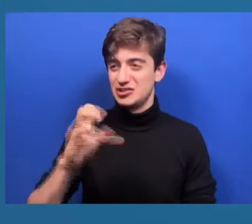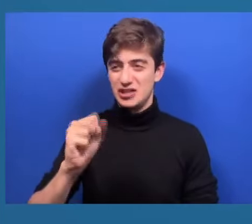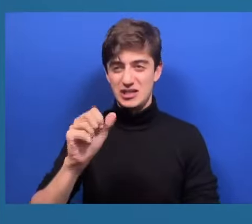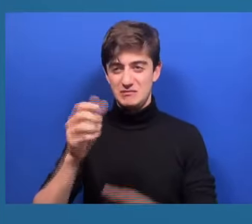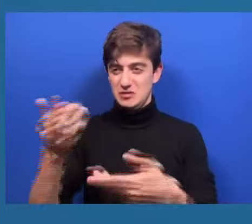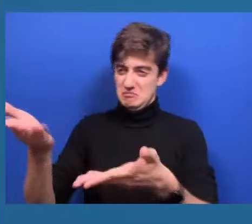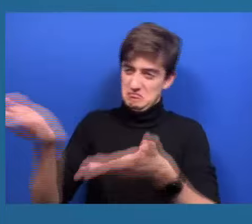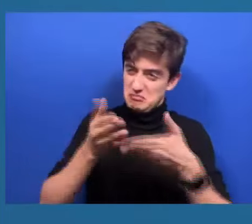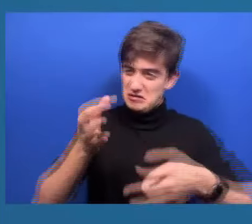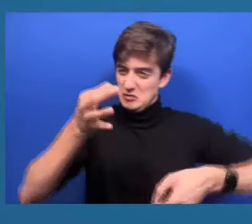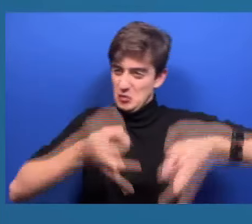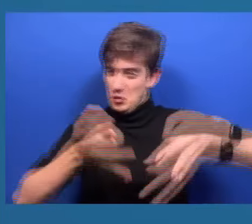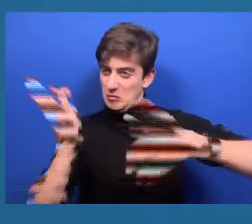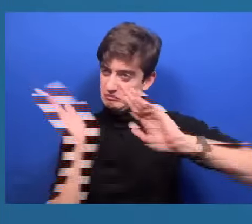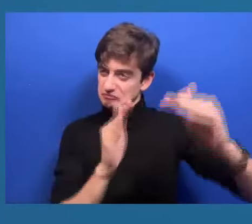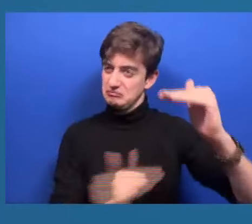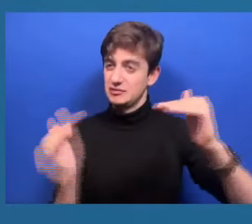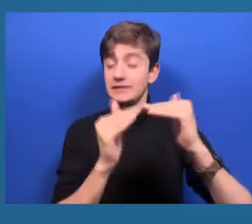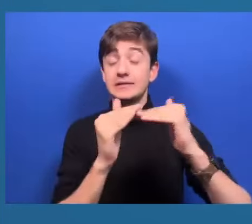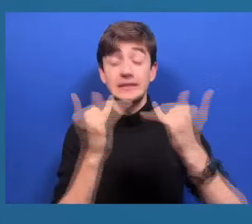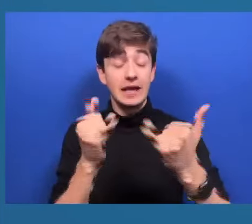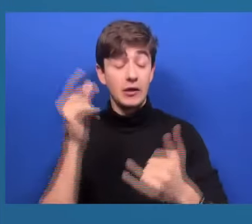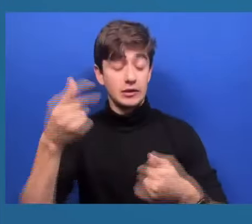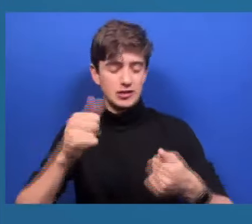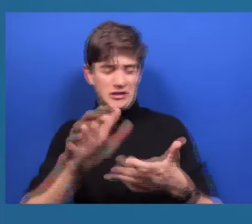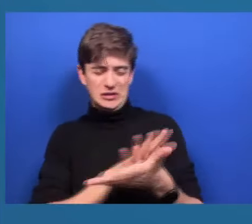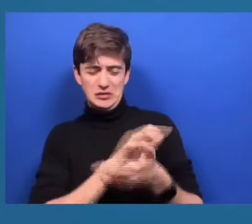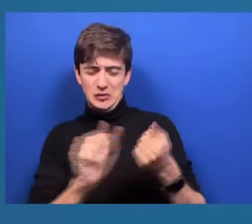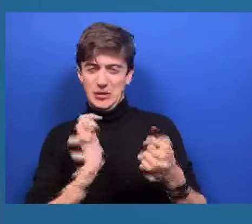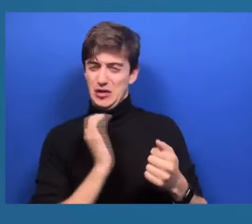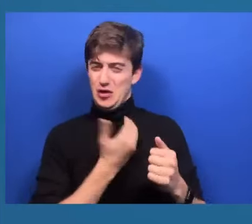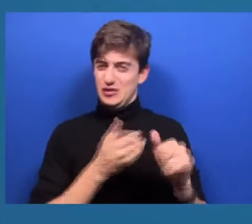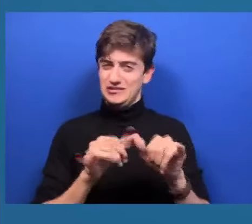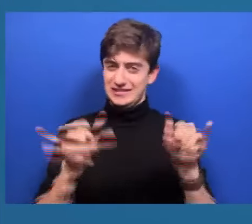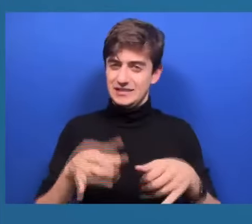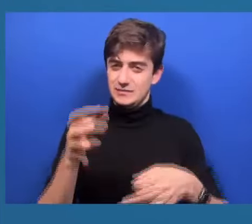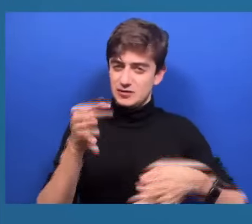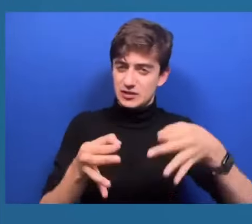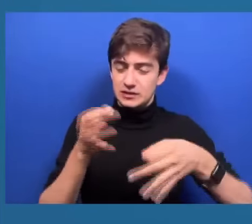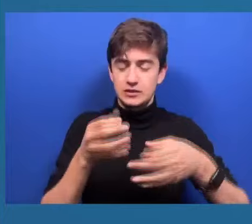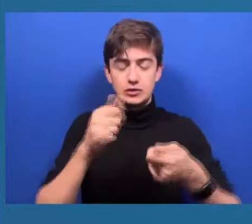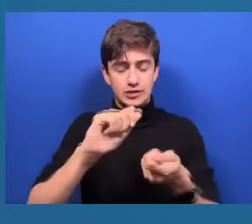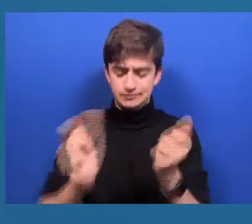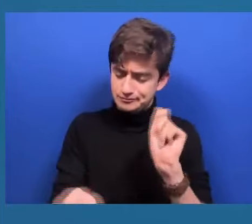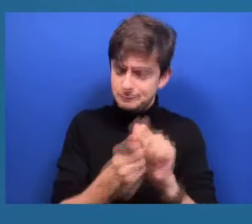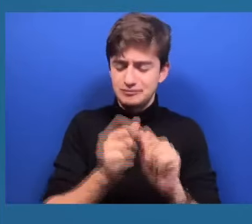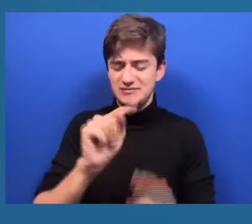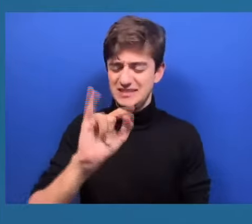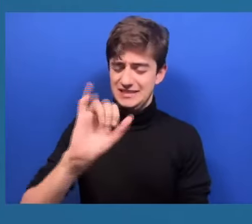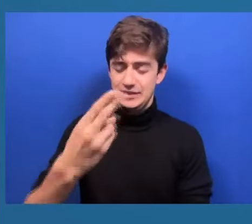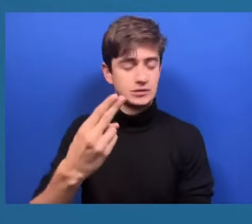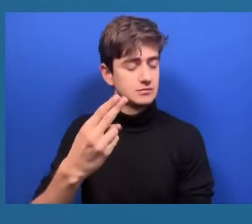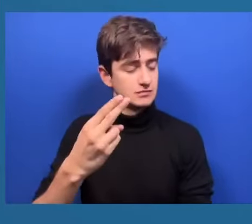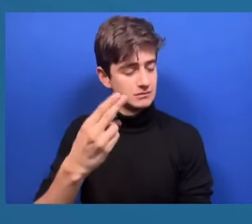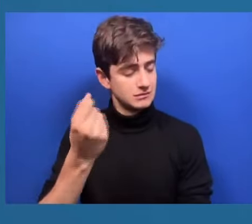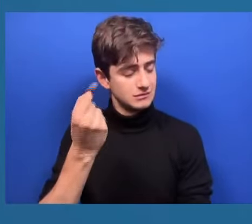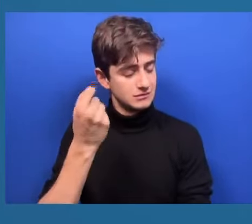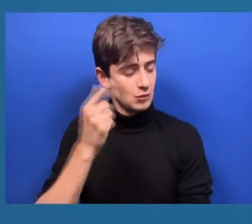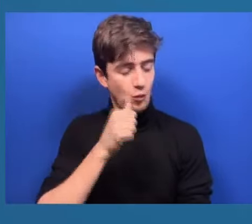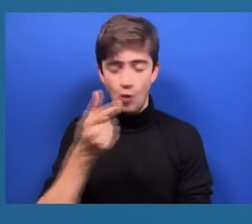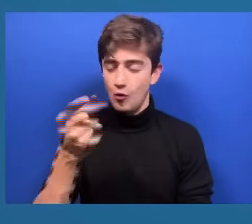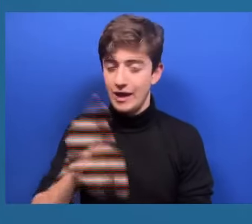is destroying our system of justice to take her down. But that will not happen, my friends, because she, above all,